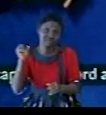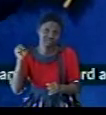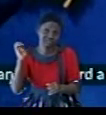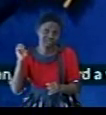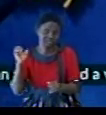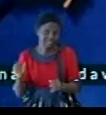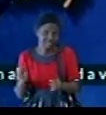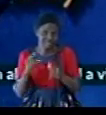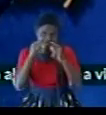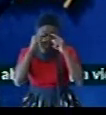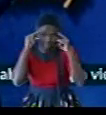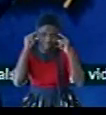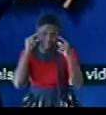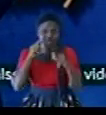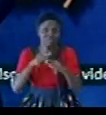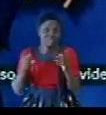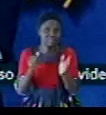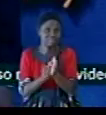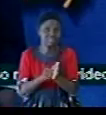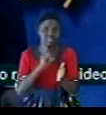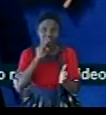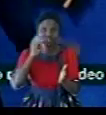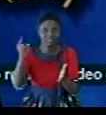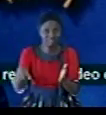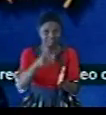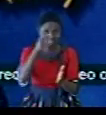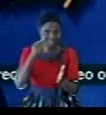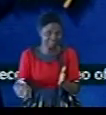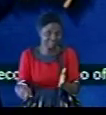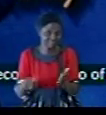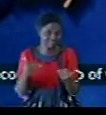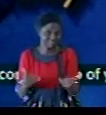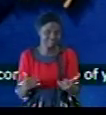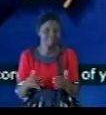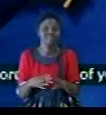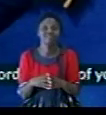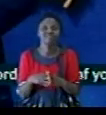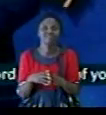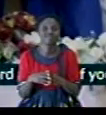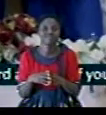Triumphant power through Jesus Christ our Lord. Another testify.